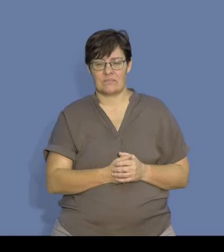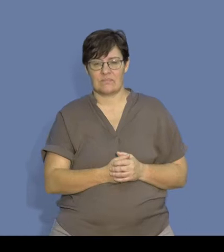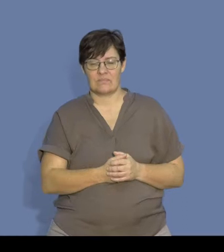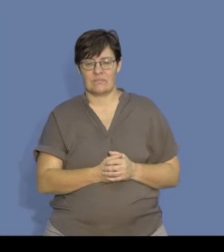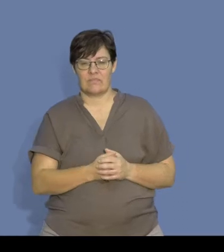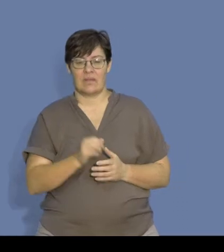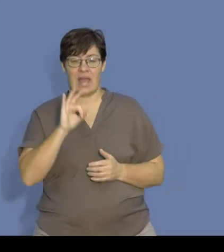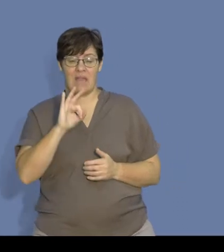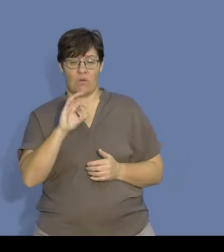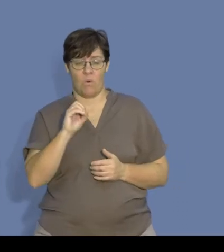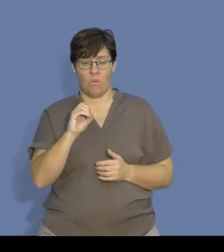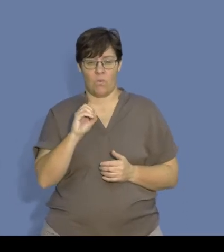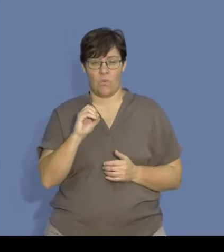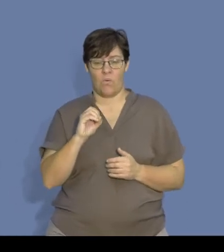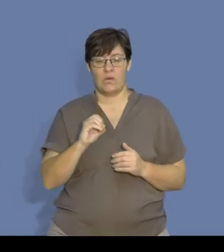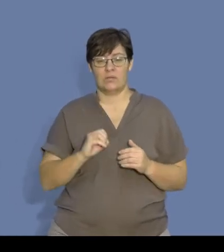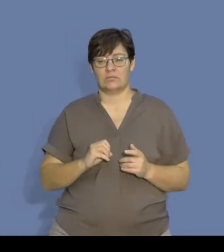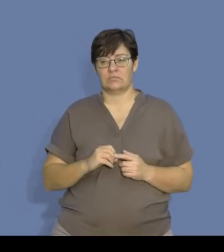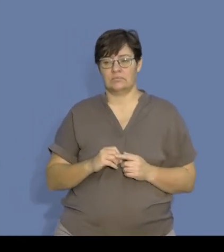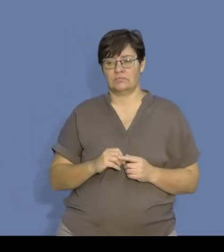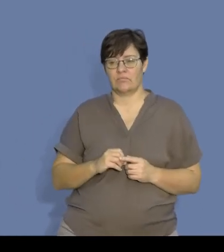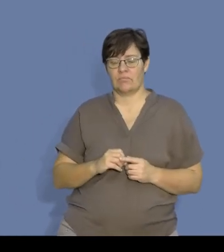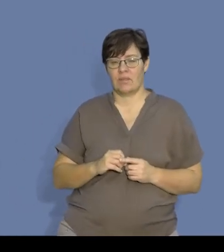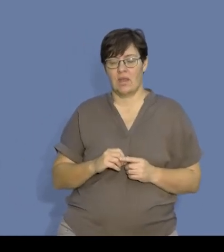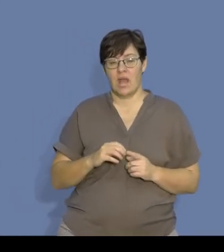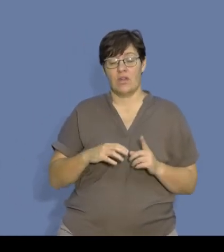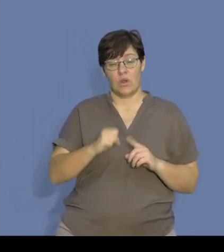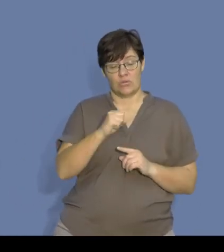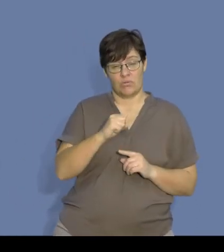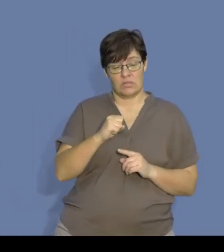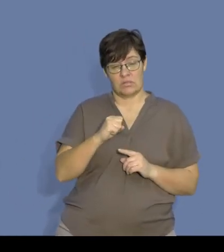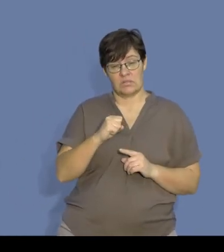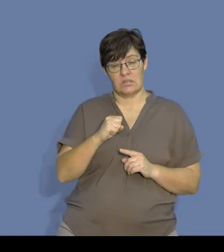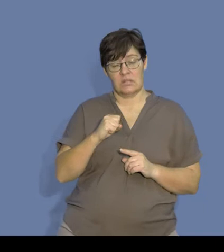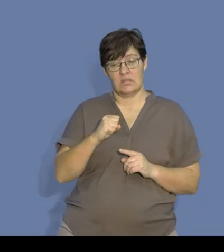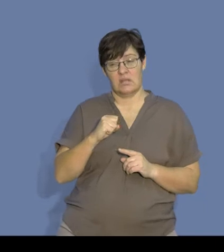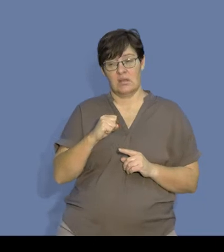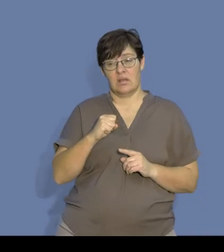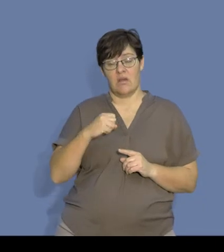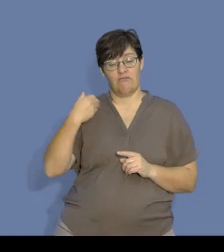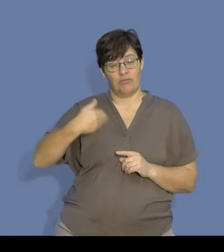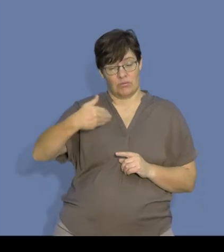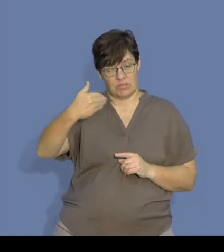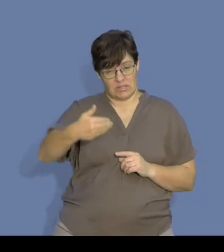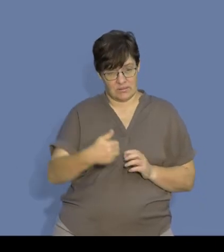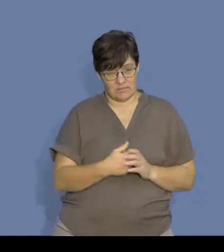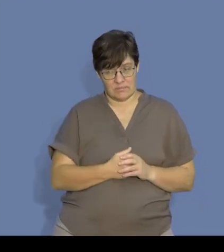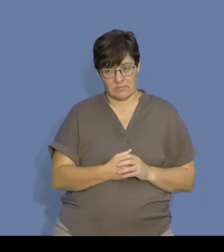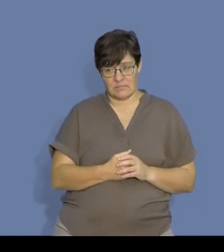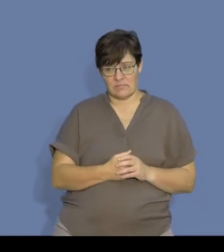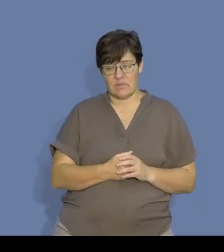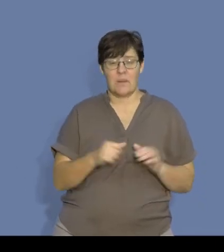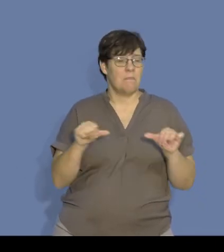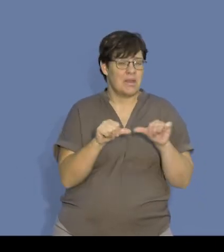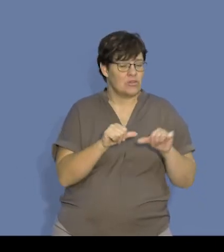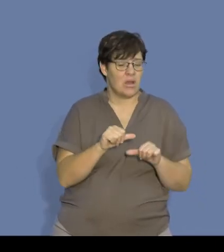FO is the threshold frequency measured in hertz. It's sometimes called